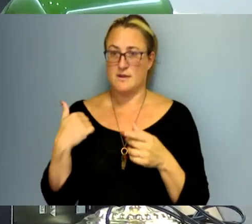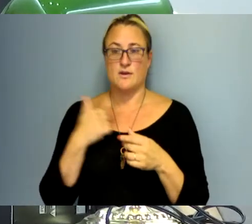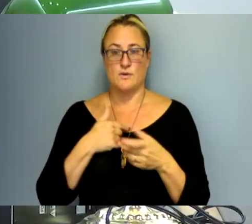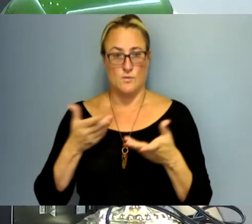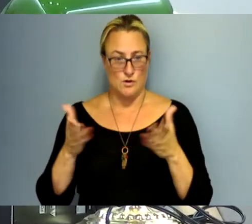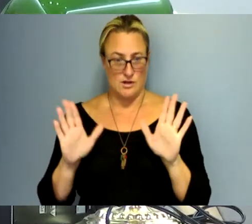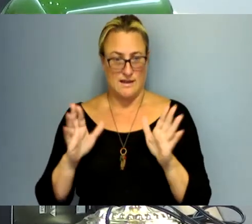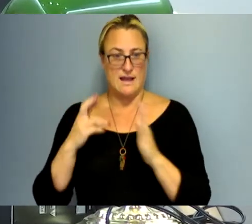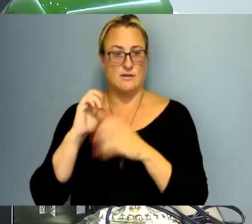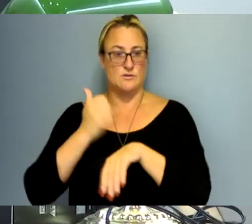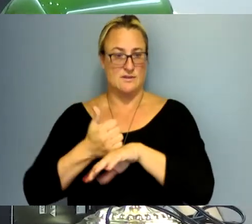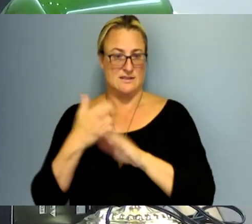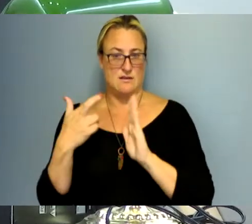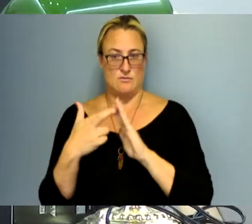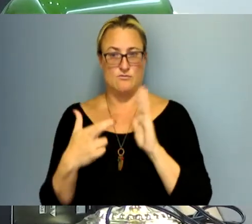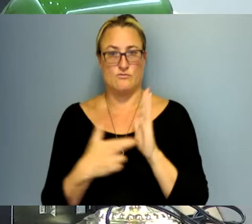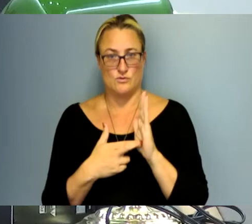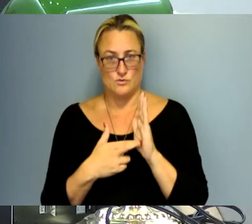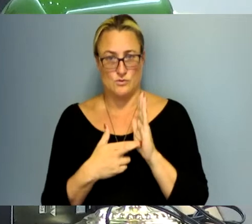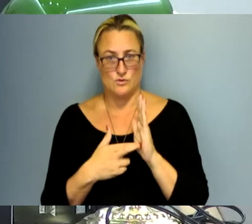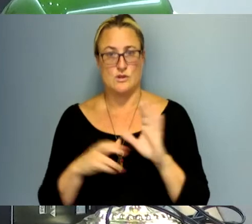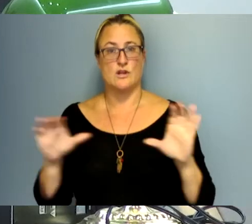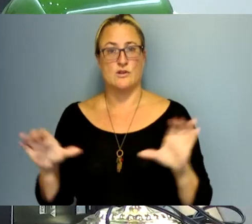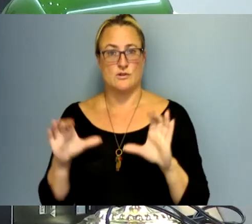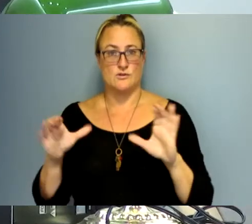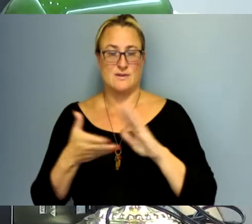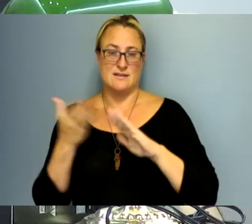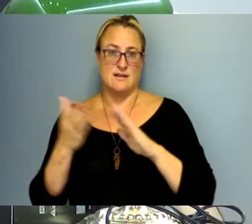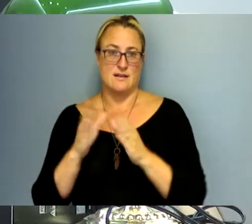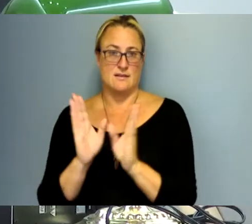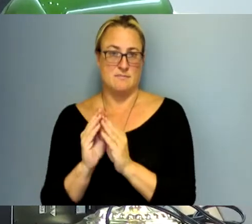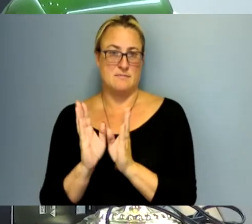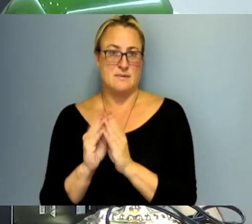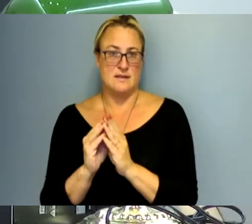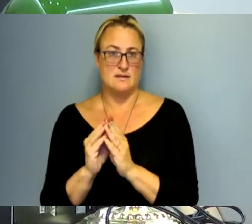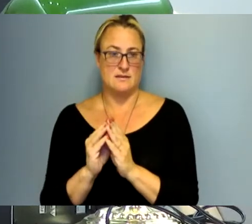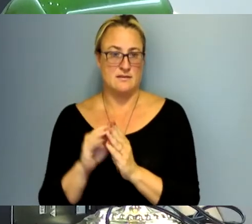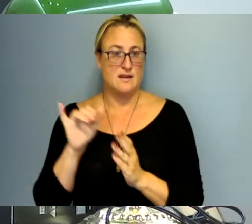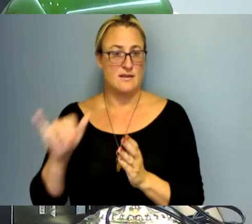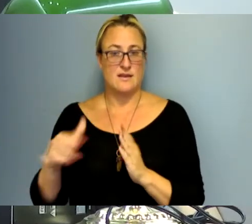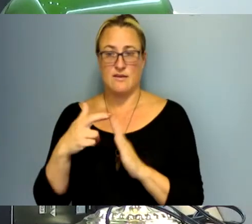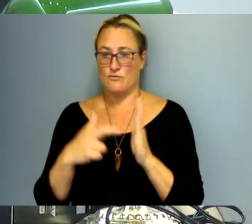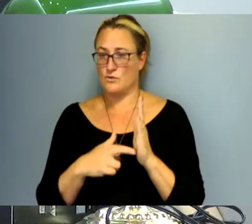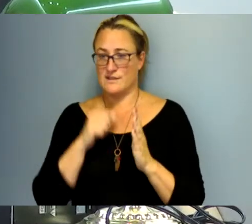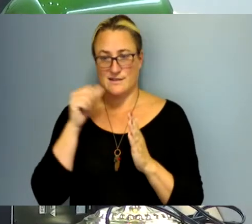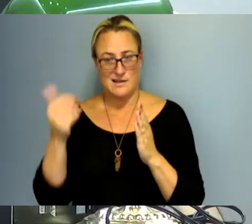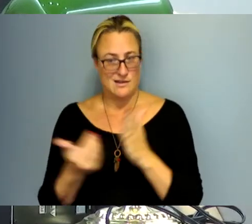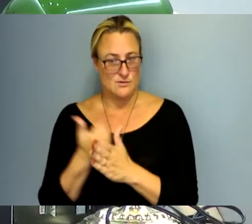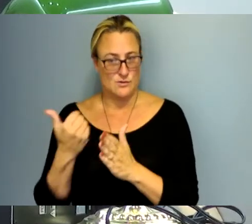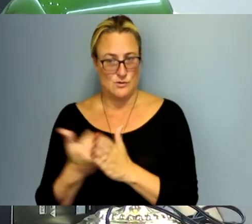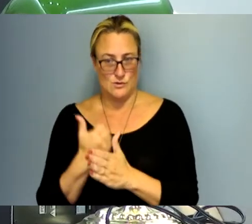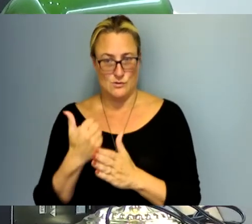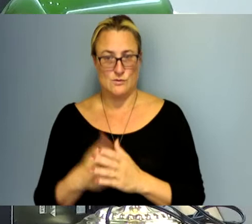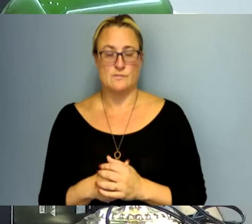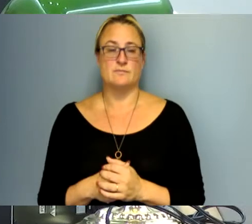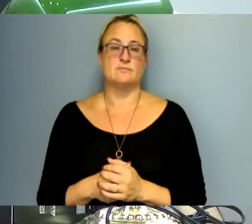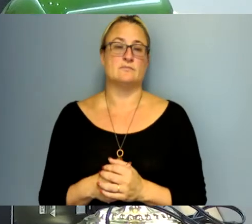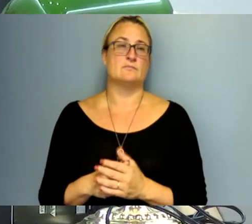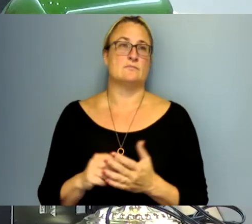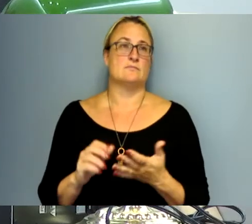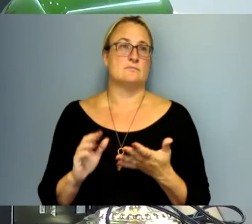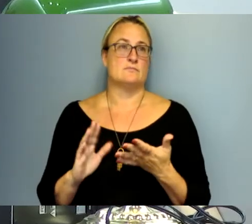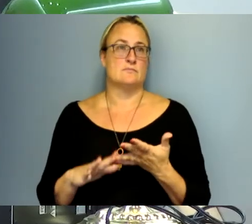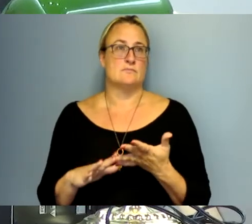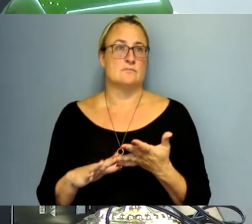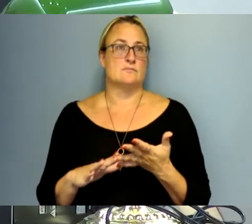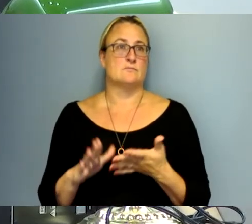that public comment in order to conduct a meeting. And that rule is not new. So that addresses one of the complaints. In